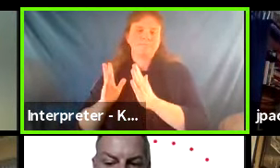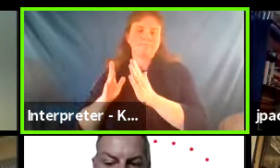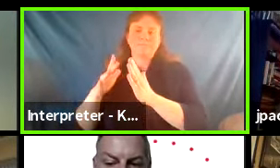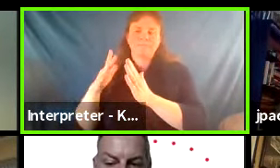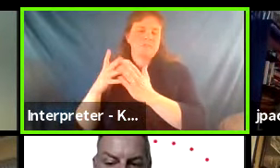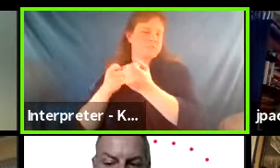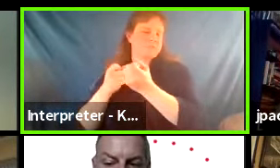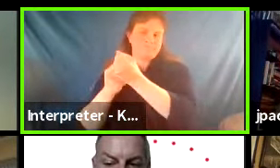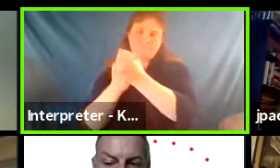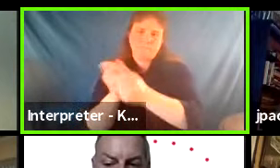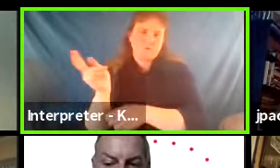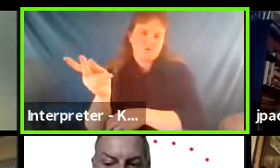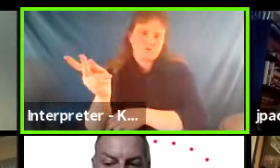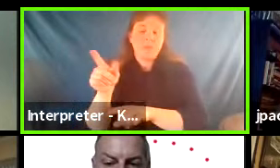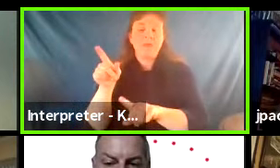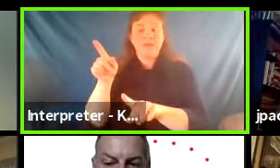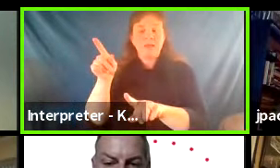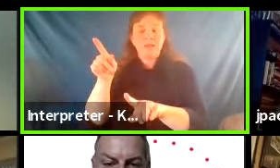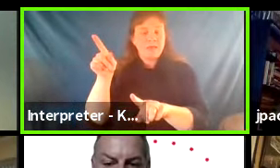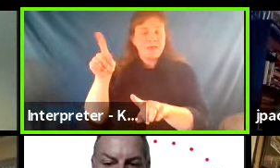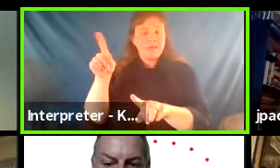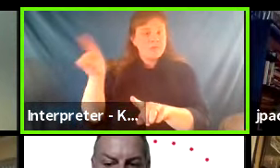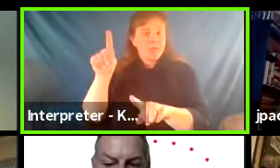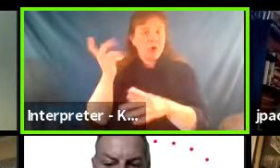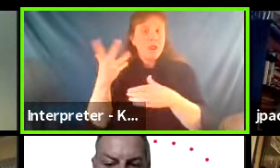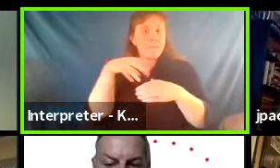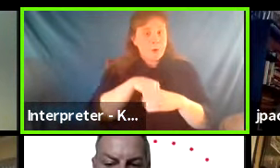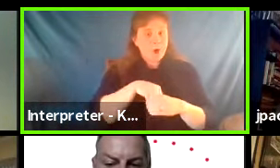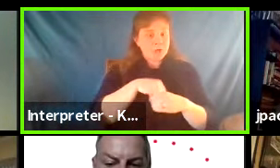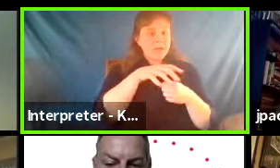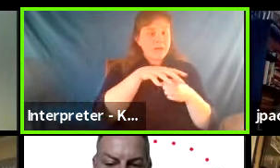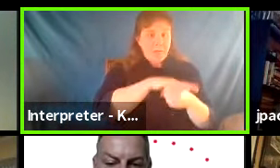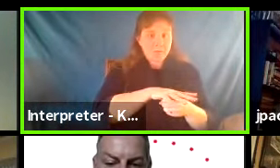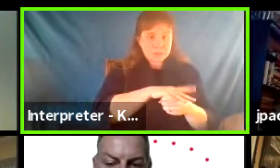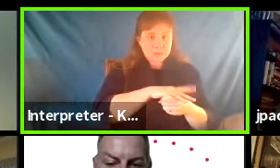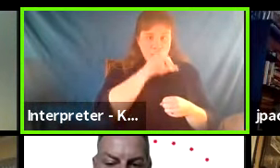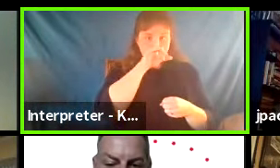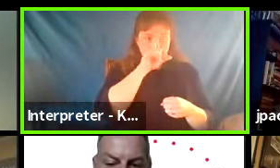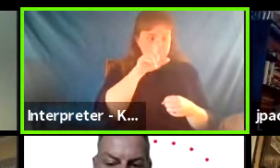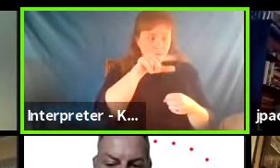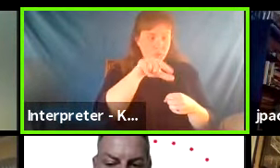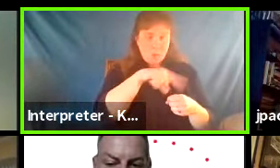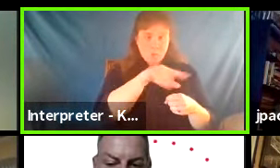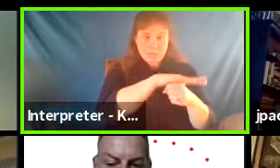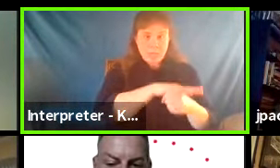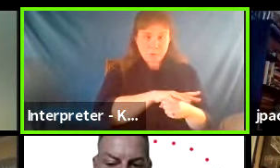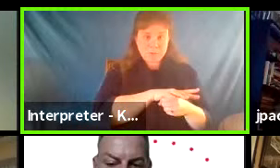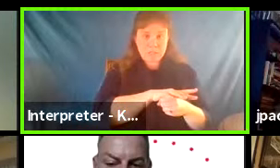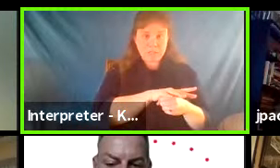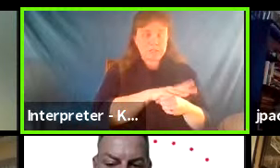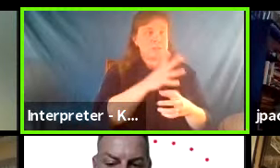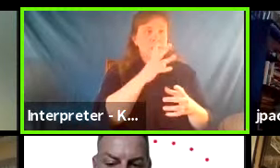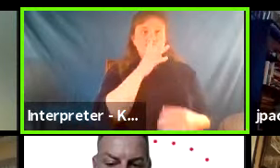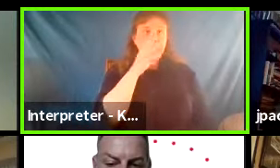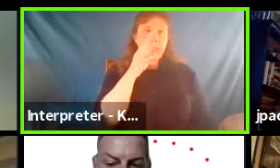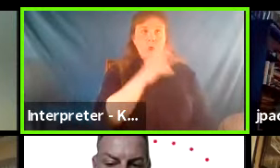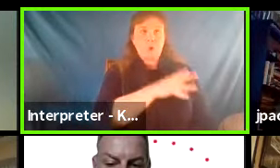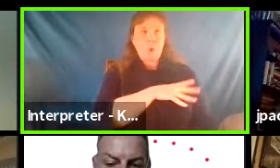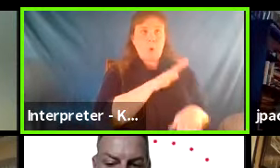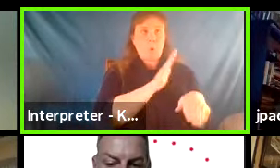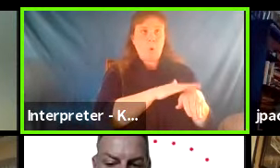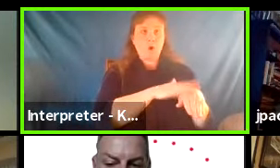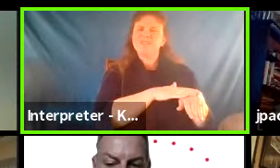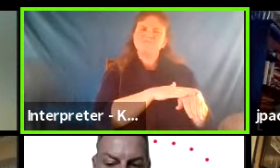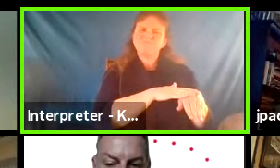of counties that have neglected public health warnings, it's because they can't be in positions to avoid going to work, or their